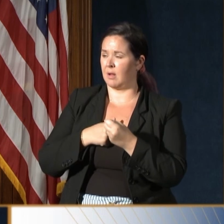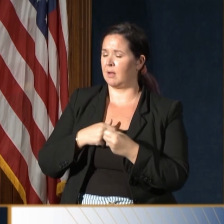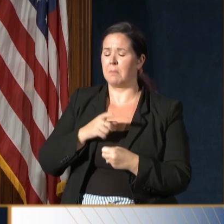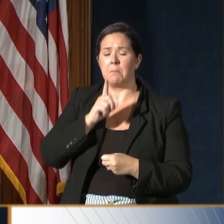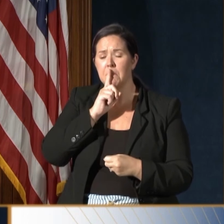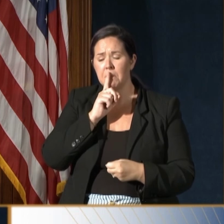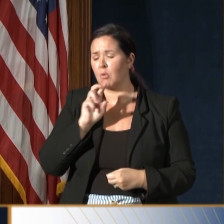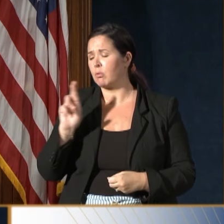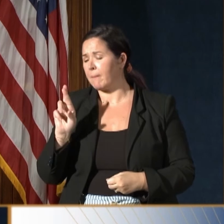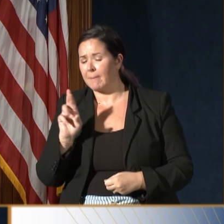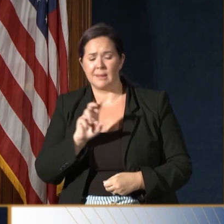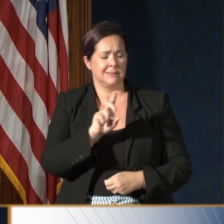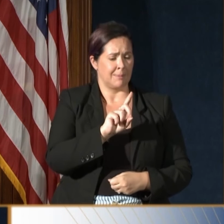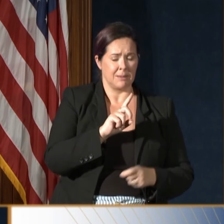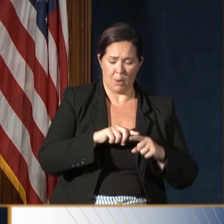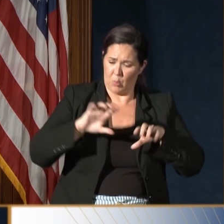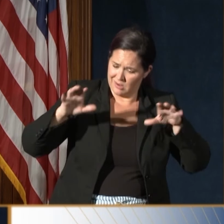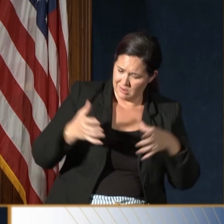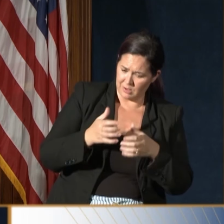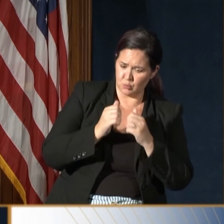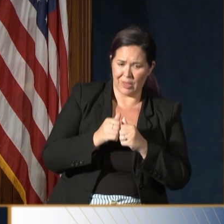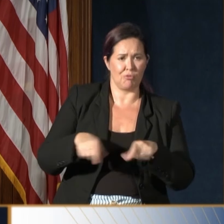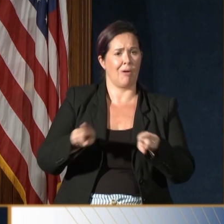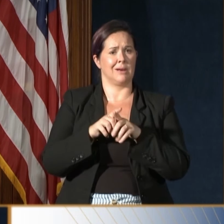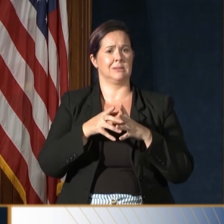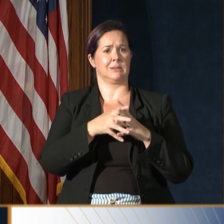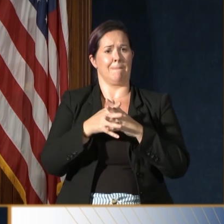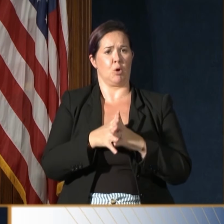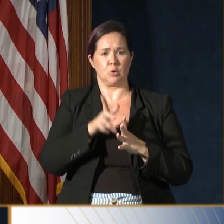Democrats, but Americans who cared about our fellow citizens.